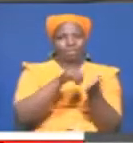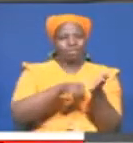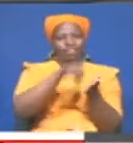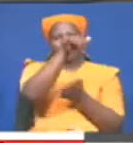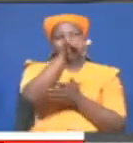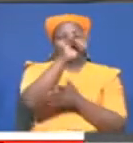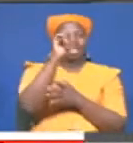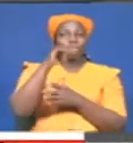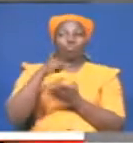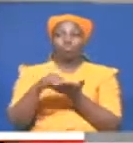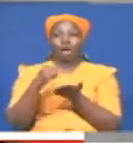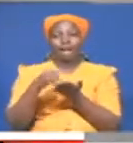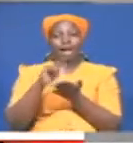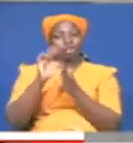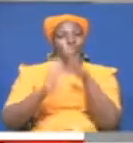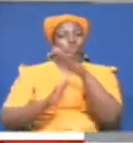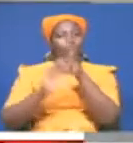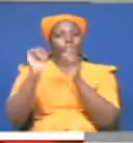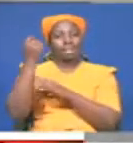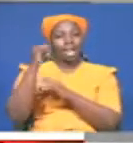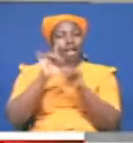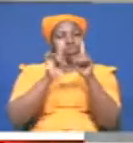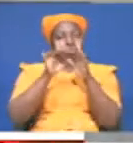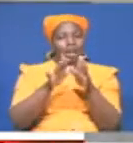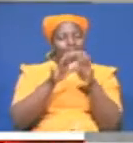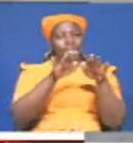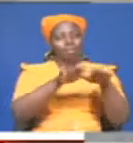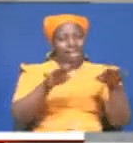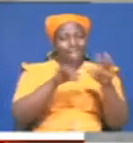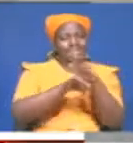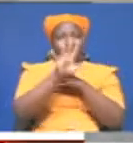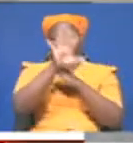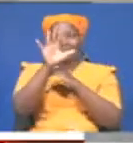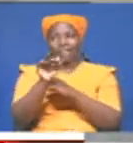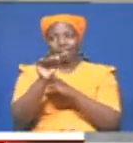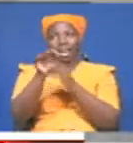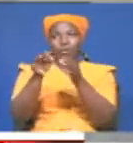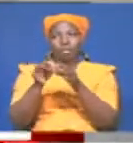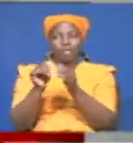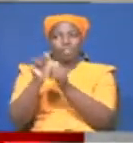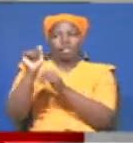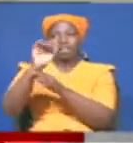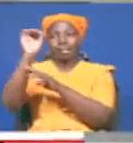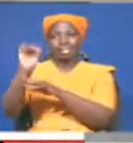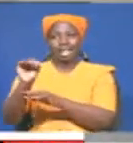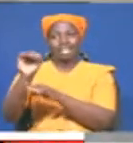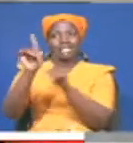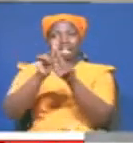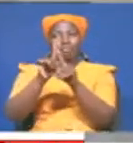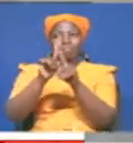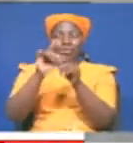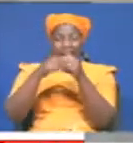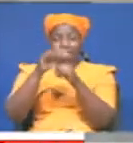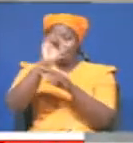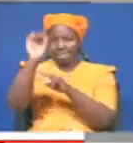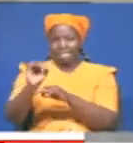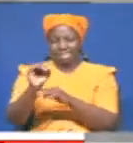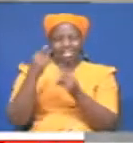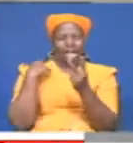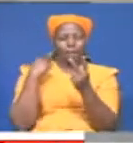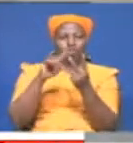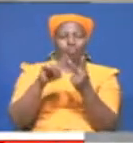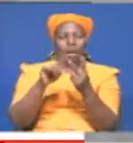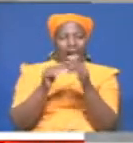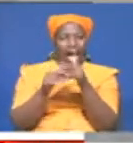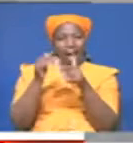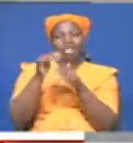top tourist source market in Africa, accounting for 9% of tourist arrivals and second overall after the United States of America, that accounts